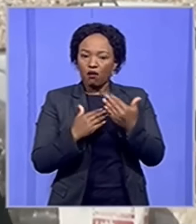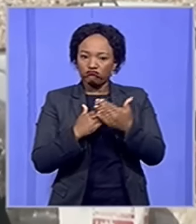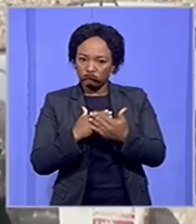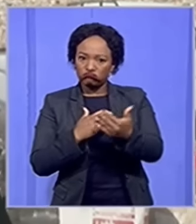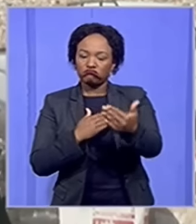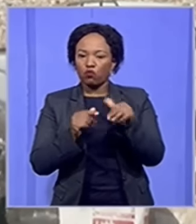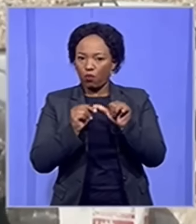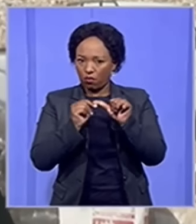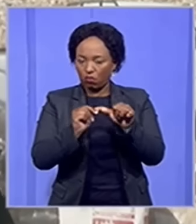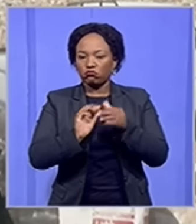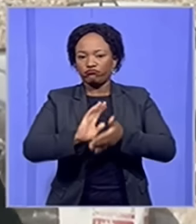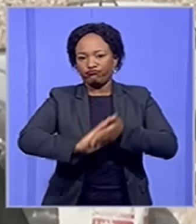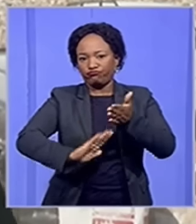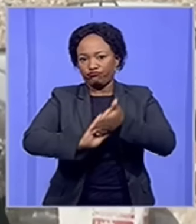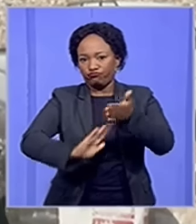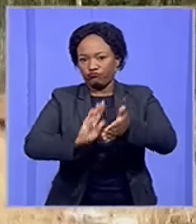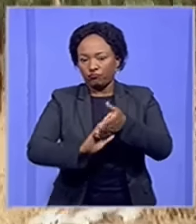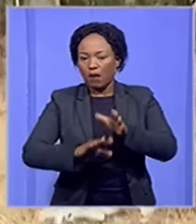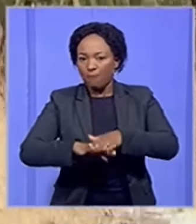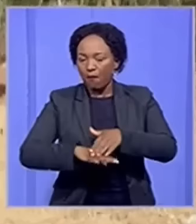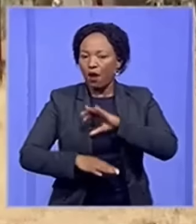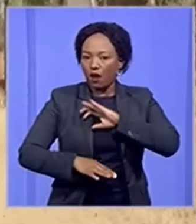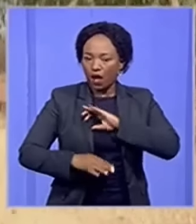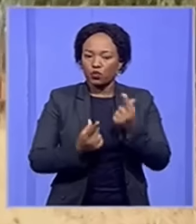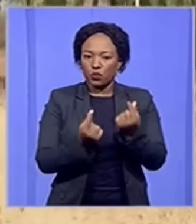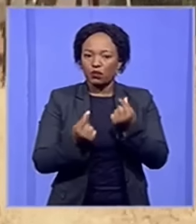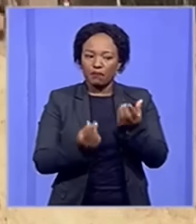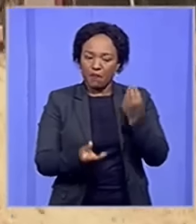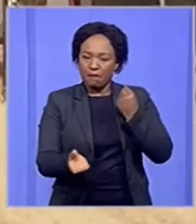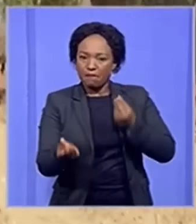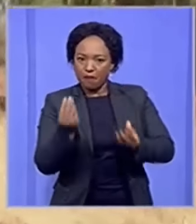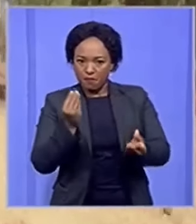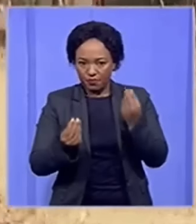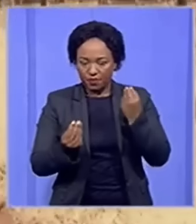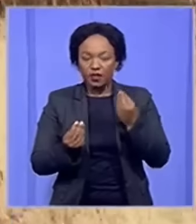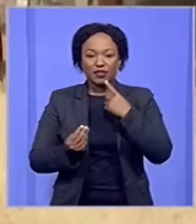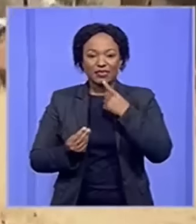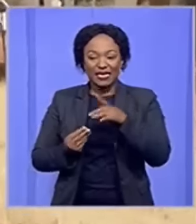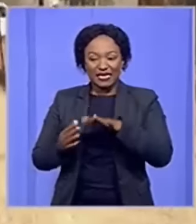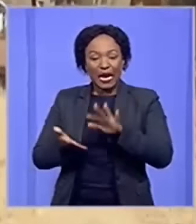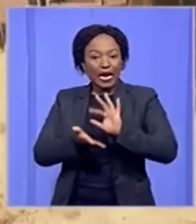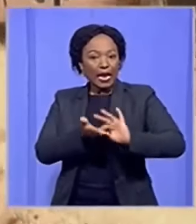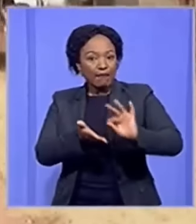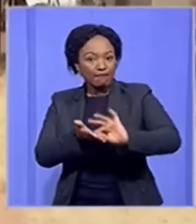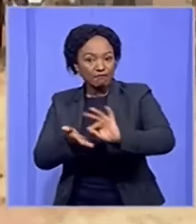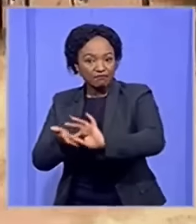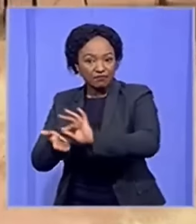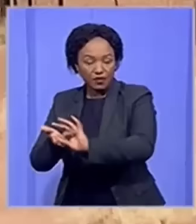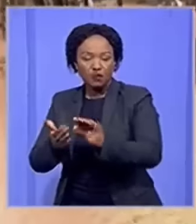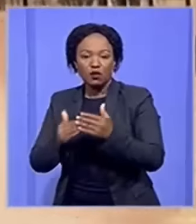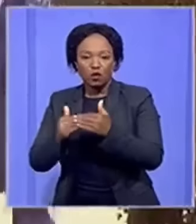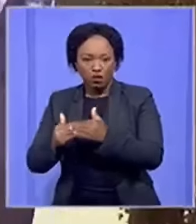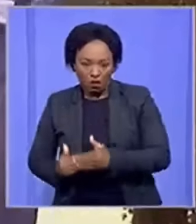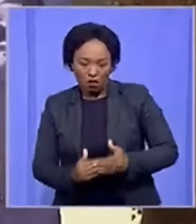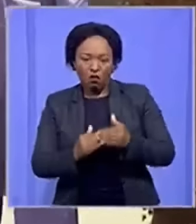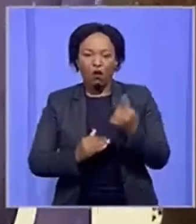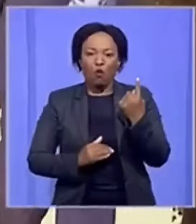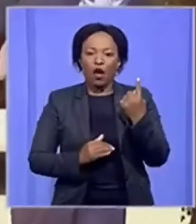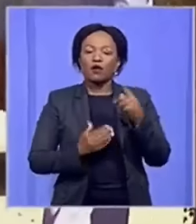mokgwa re tswellang ka pele, get more clients. Matsapa a Clean It Up mo baaging ga a tlhokomologiwa. Mongwe wa baagi